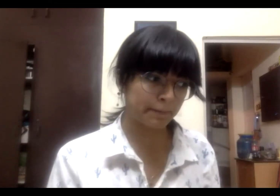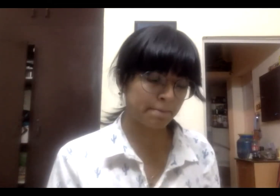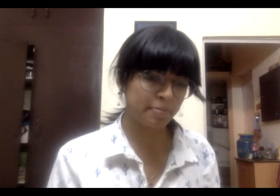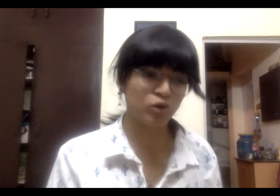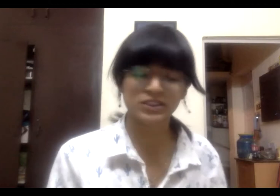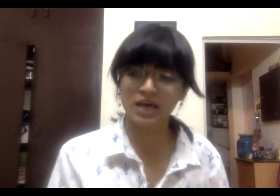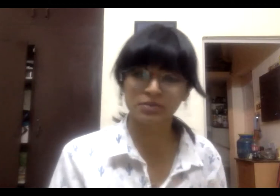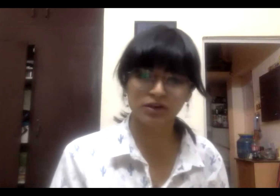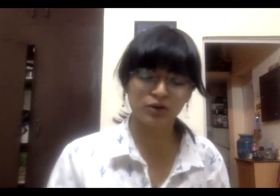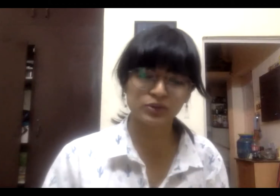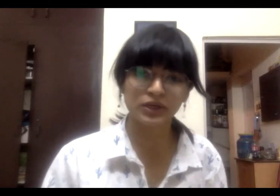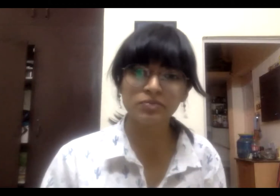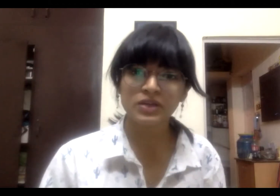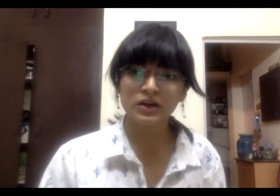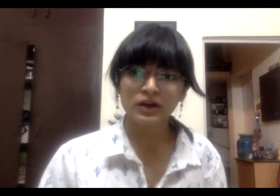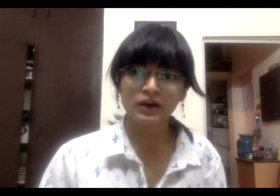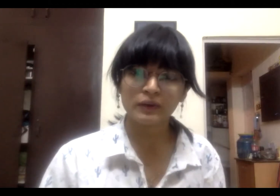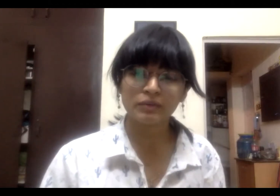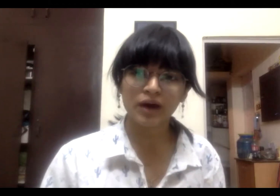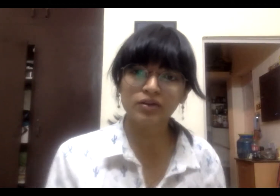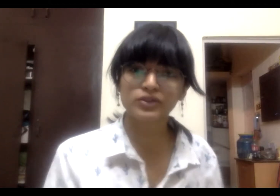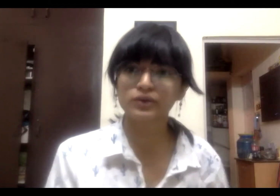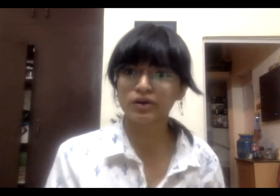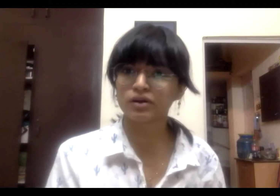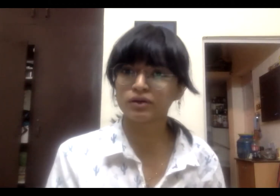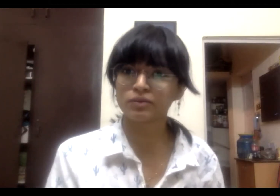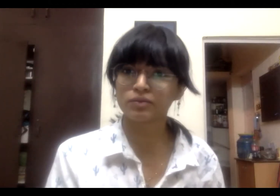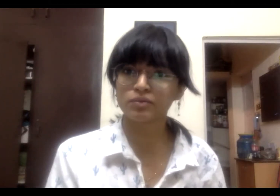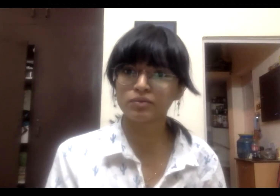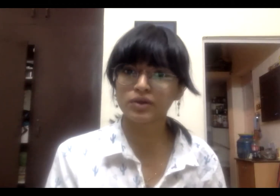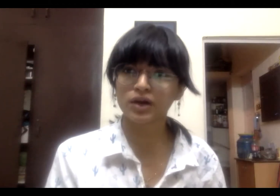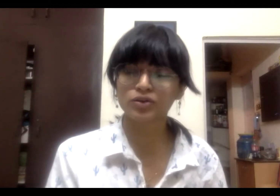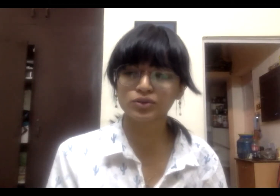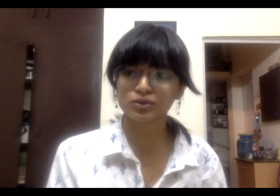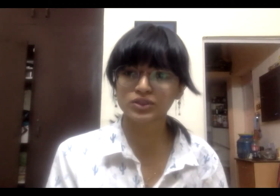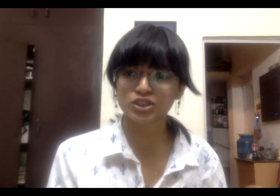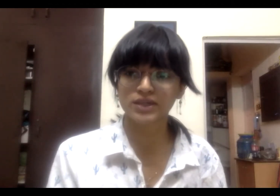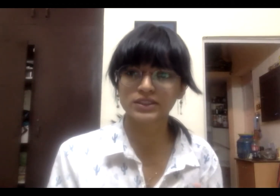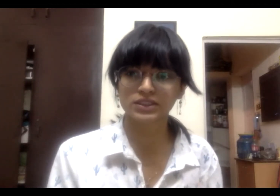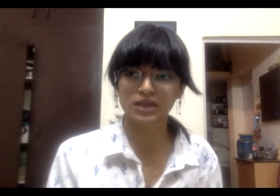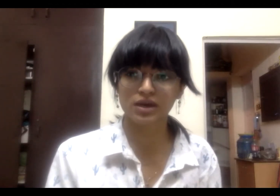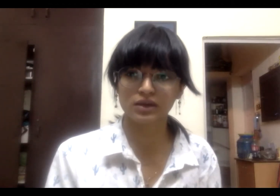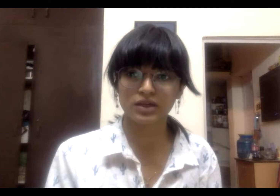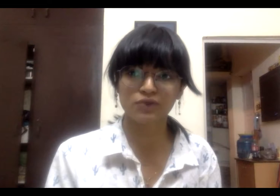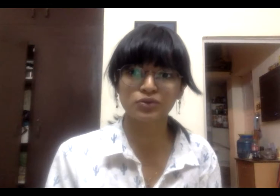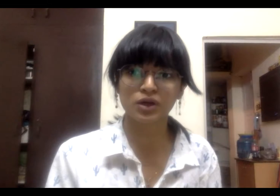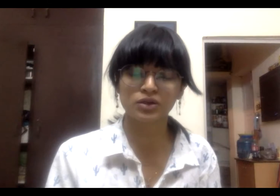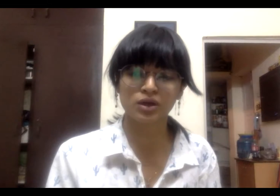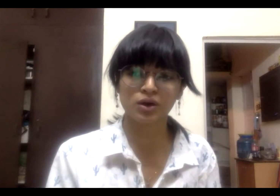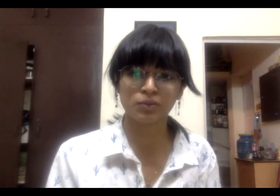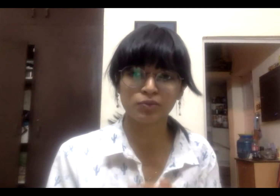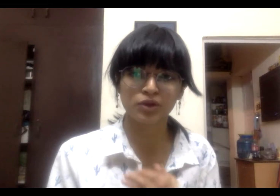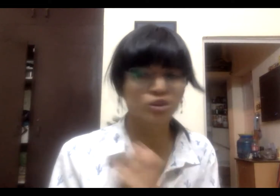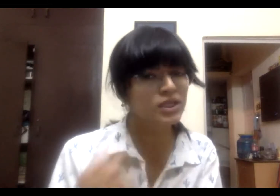and what has happened along the way. Um, I'd also uh, I'd also suggest that